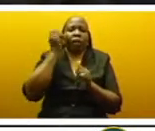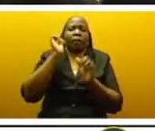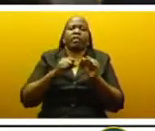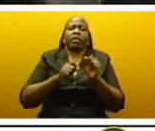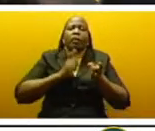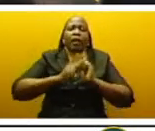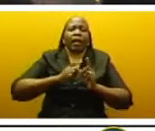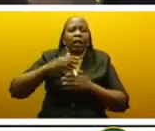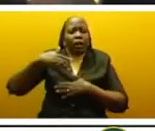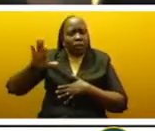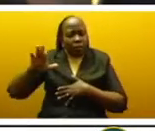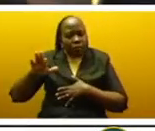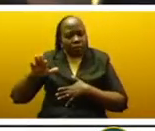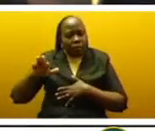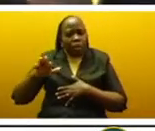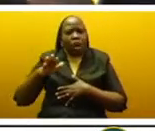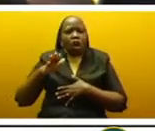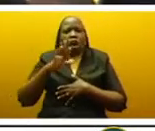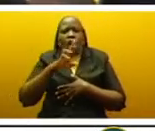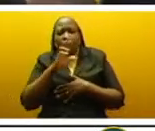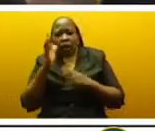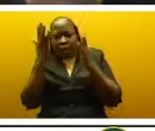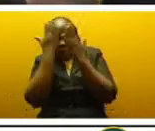gloss over.